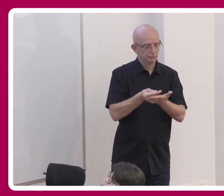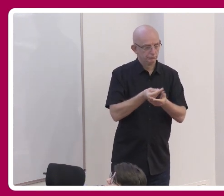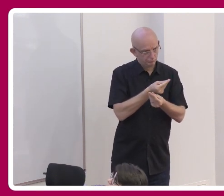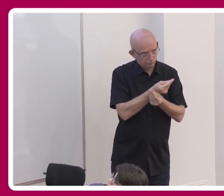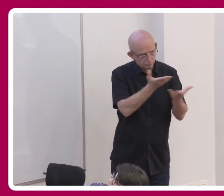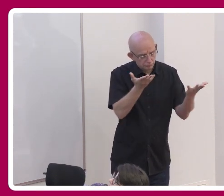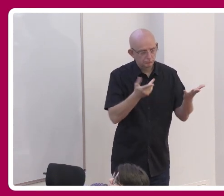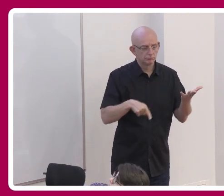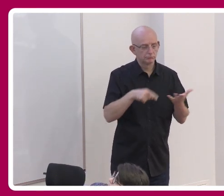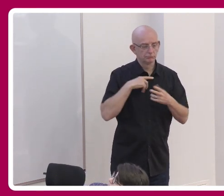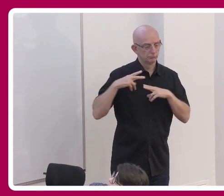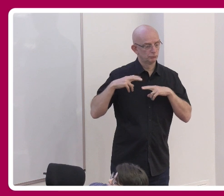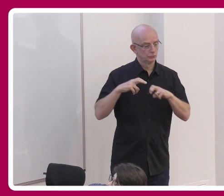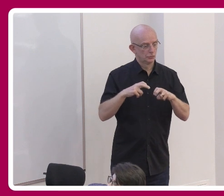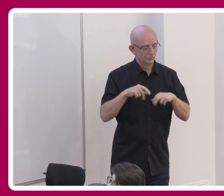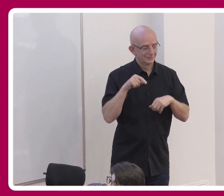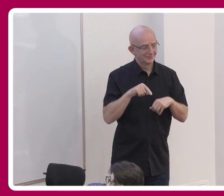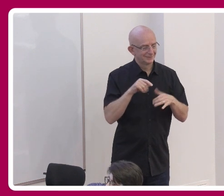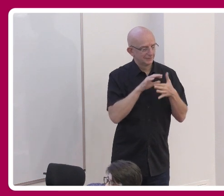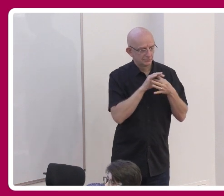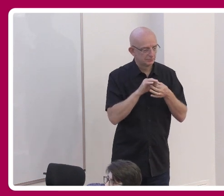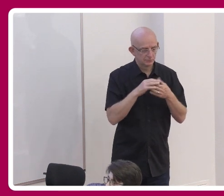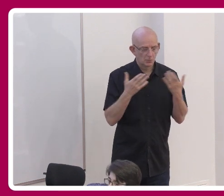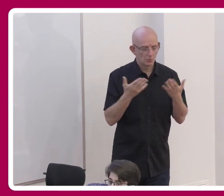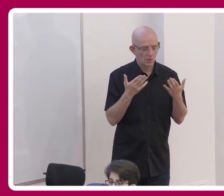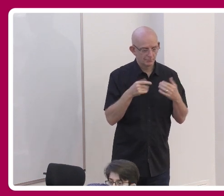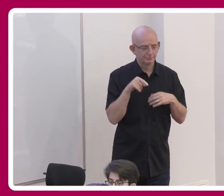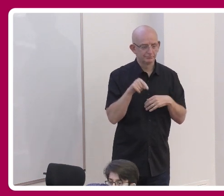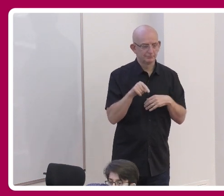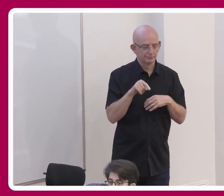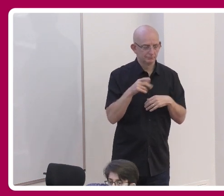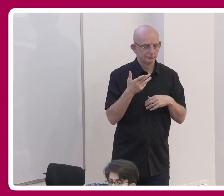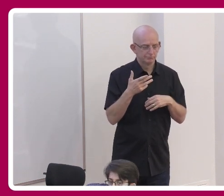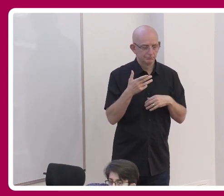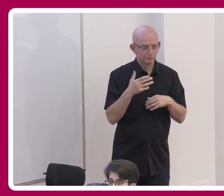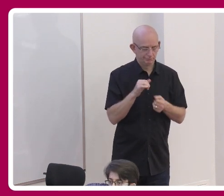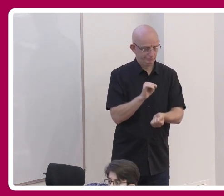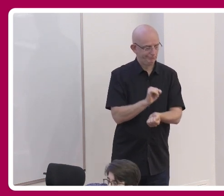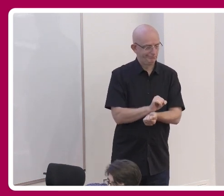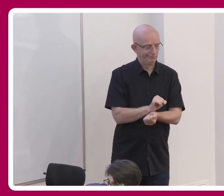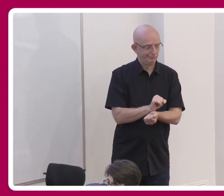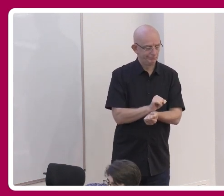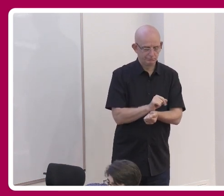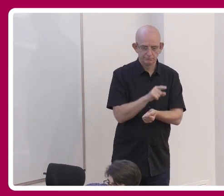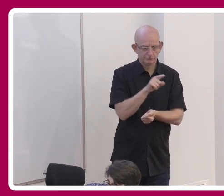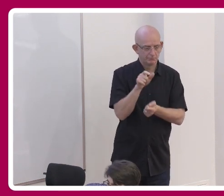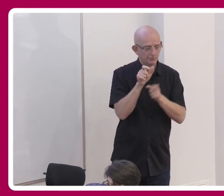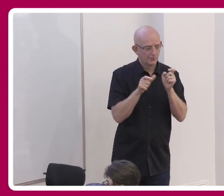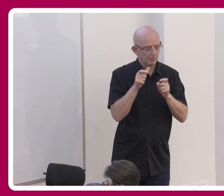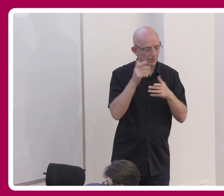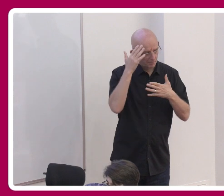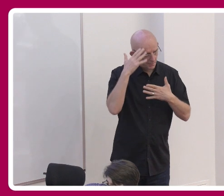in Indonesia, to then kind of show that methodology in action and to show what it is that we